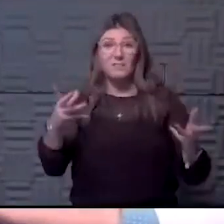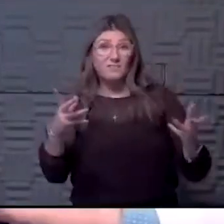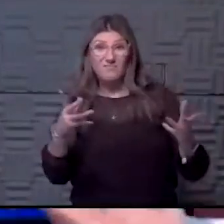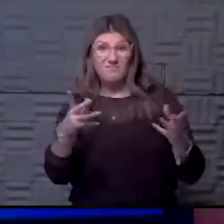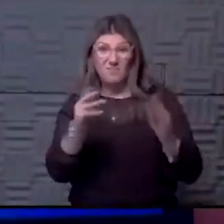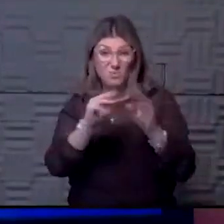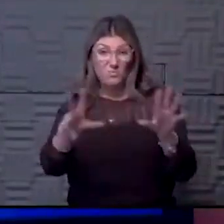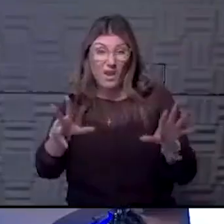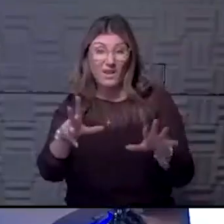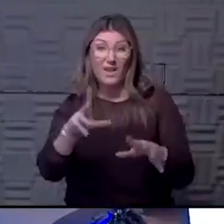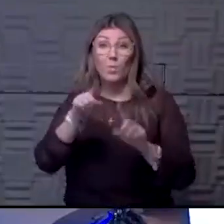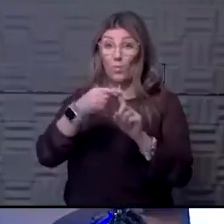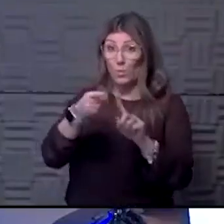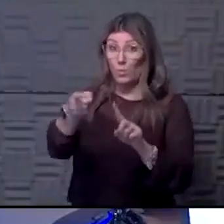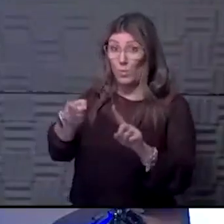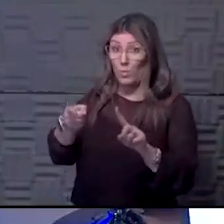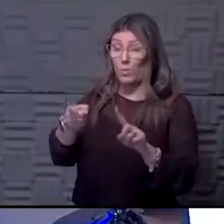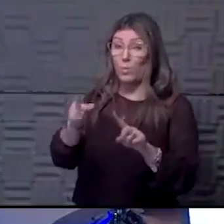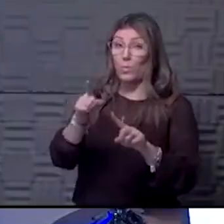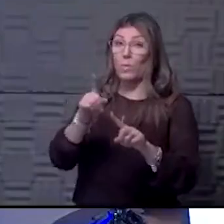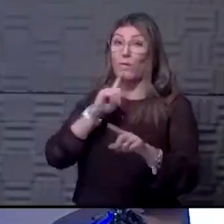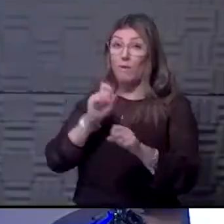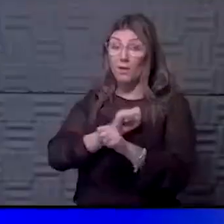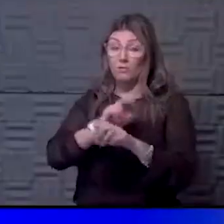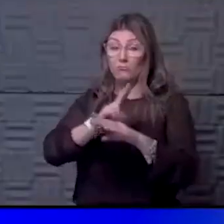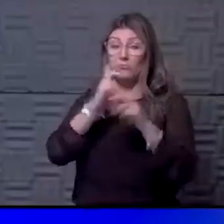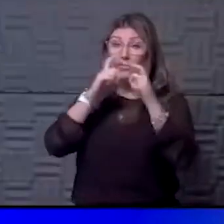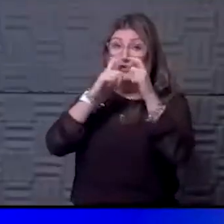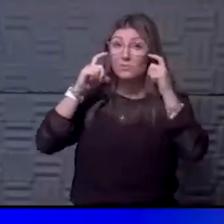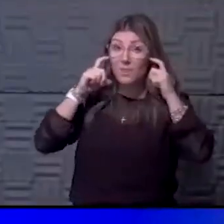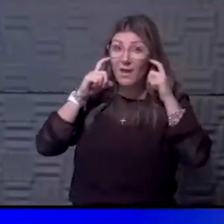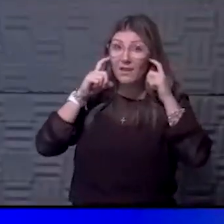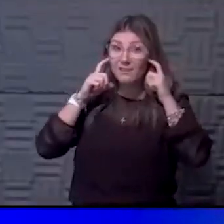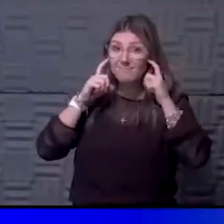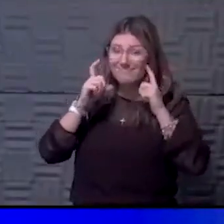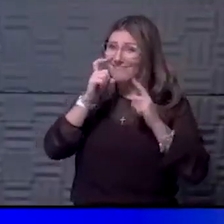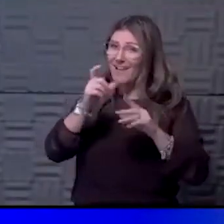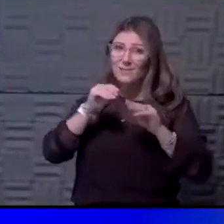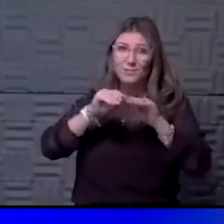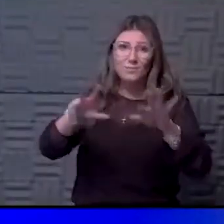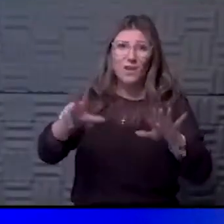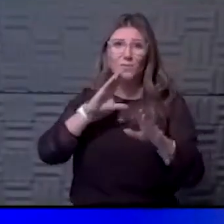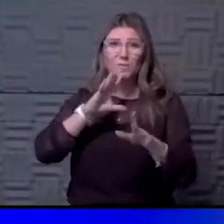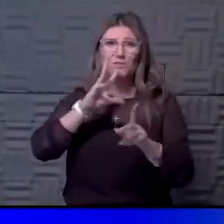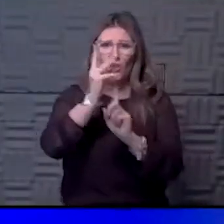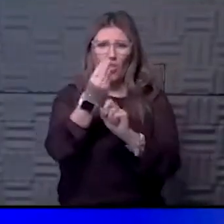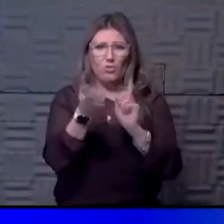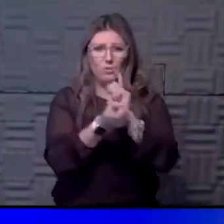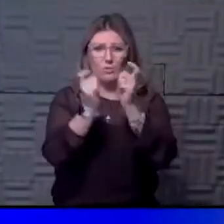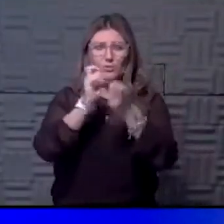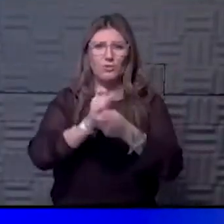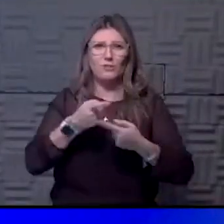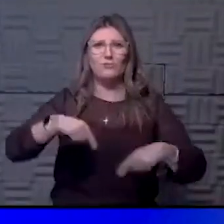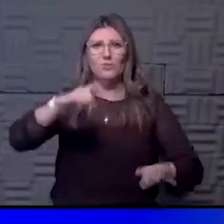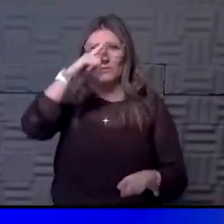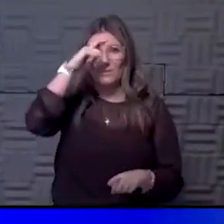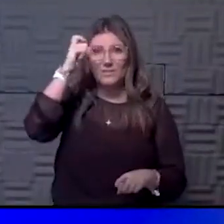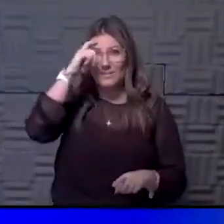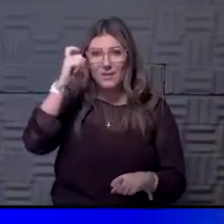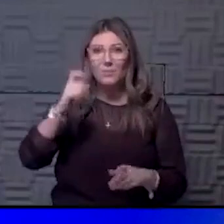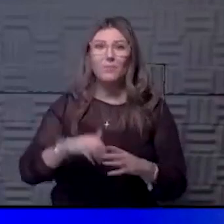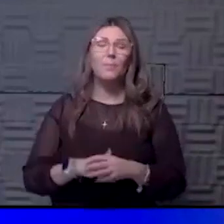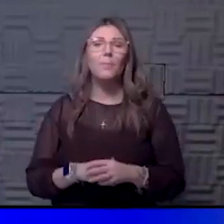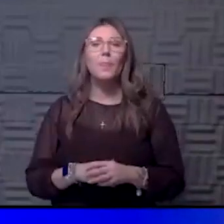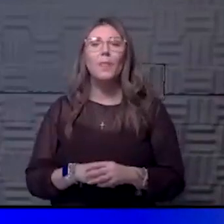lot less. Yeah, and I think it's been the culture change. And it was easy, for example, in the summer at a tourist place,